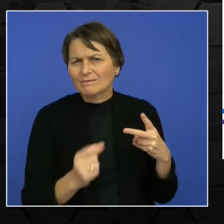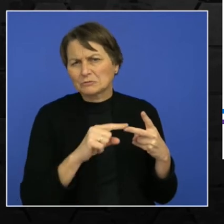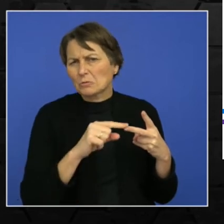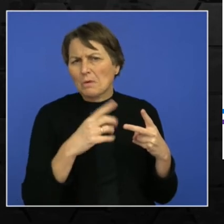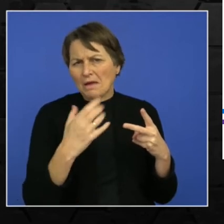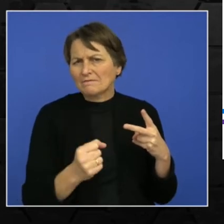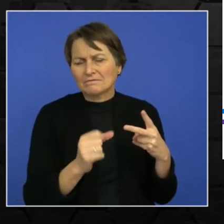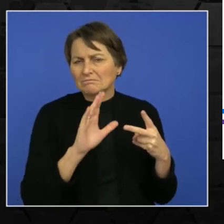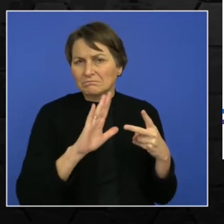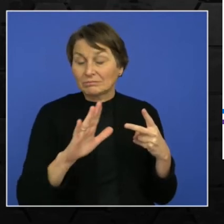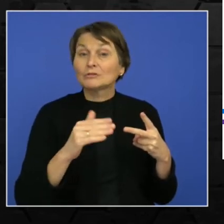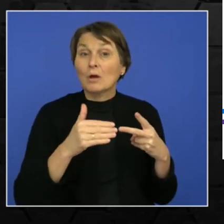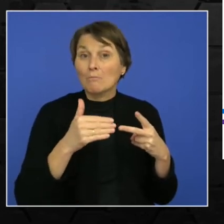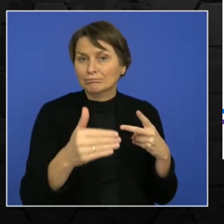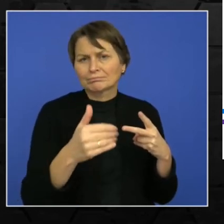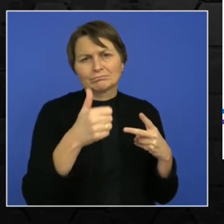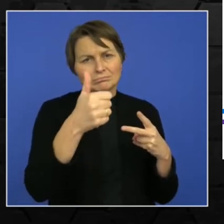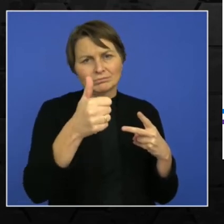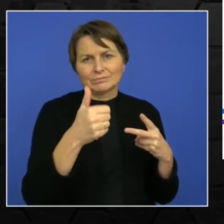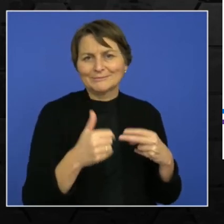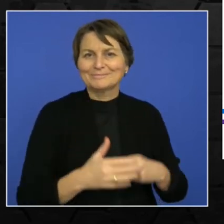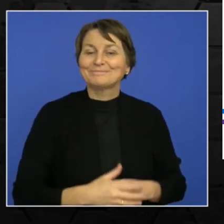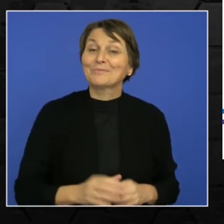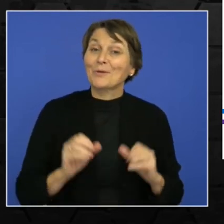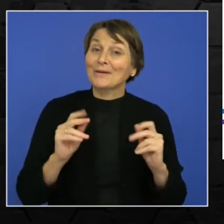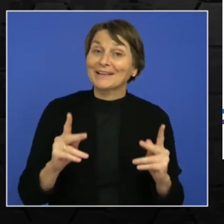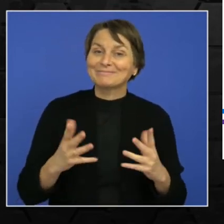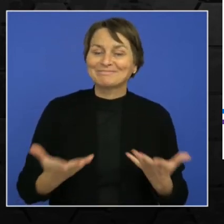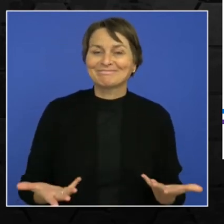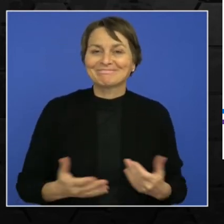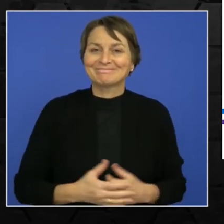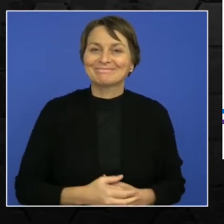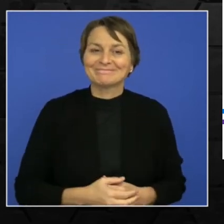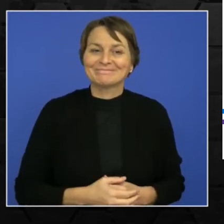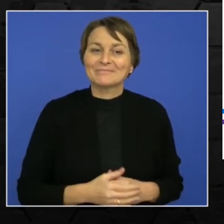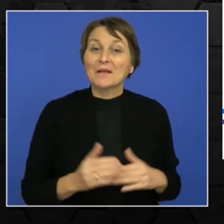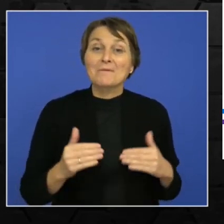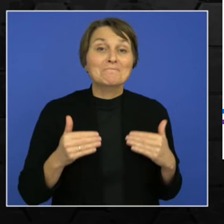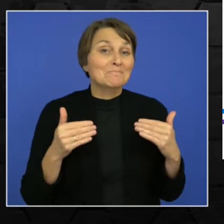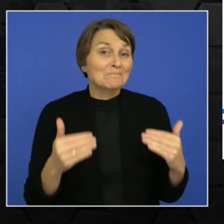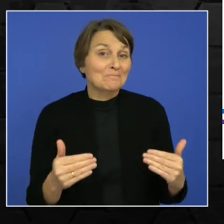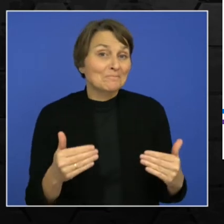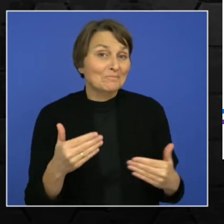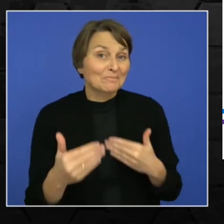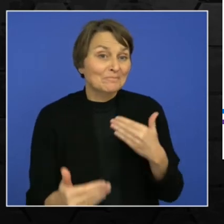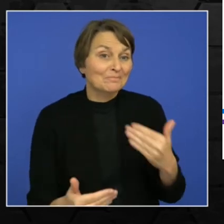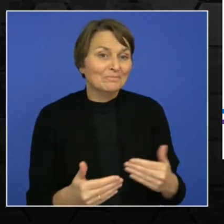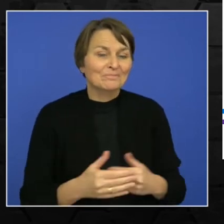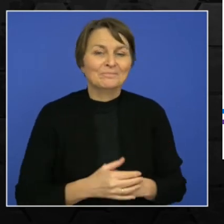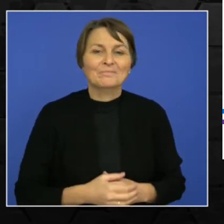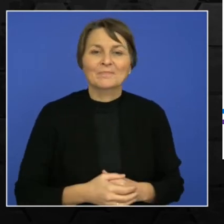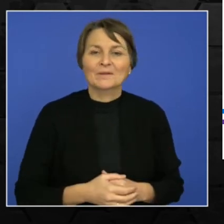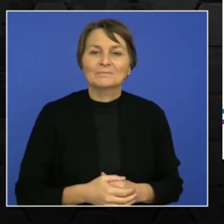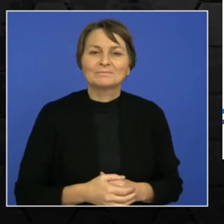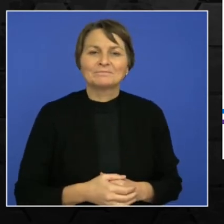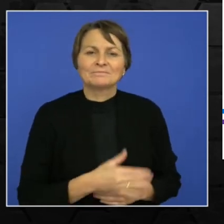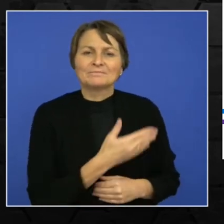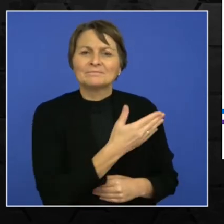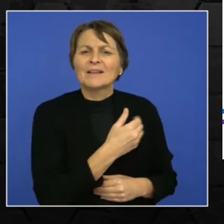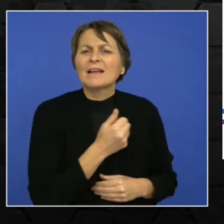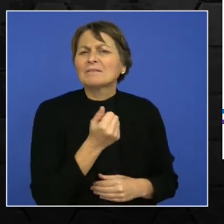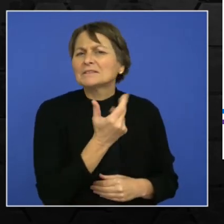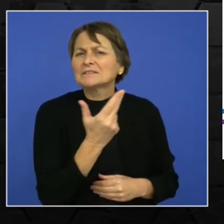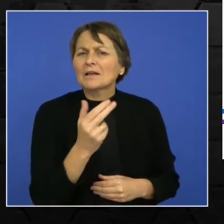term. Okay. So moving forward, there are some myths in NLP and